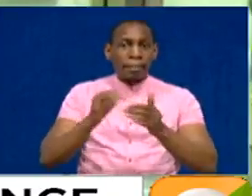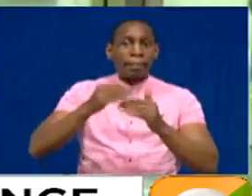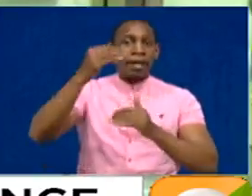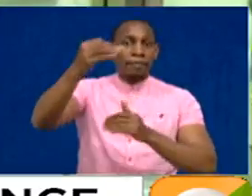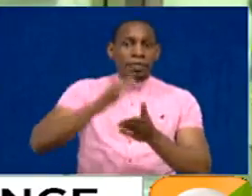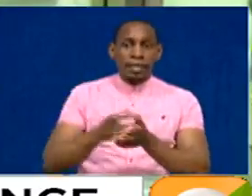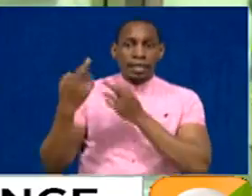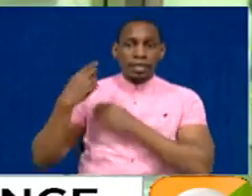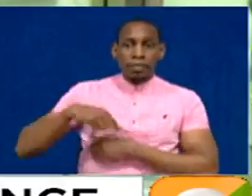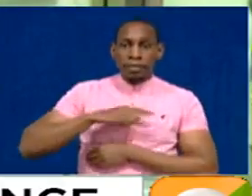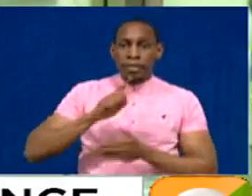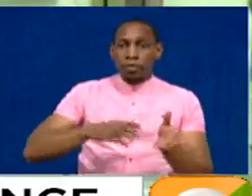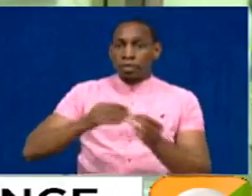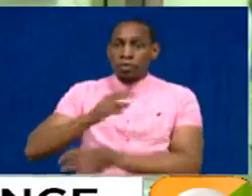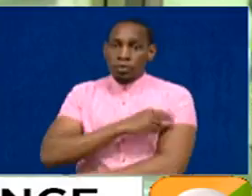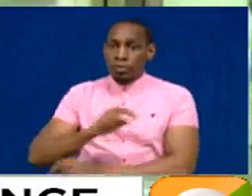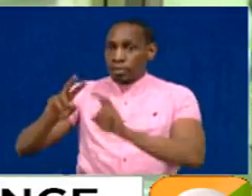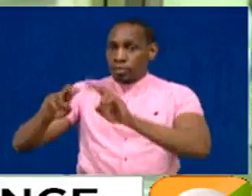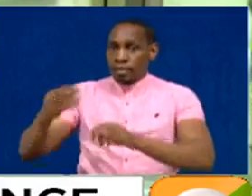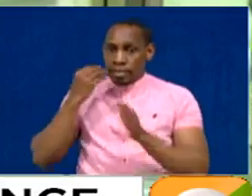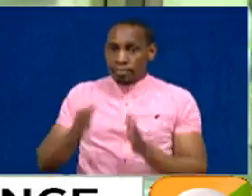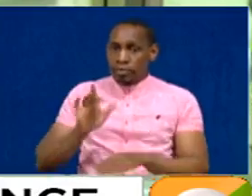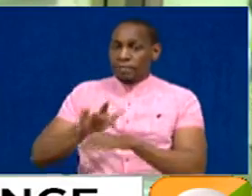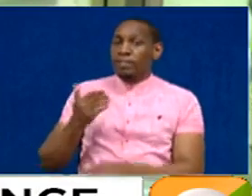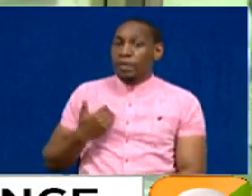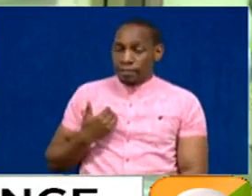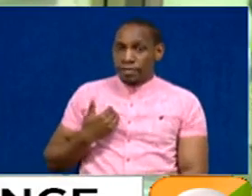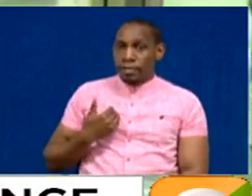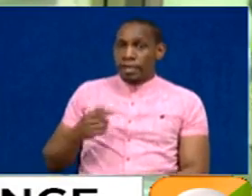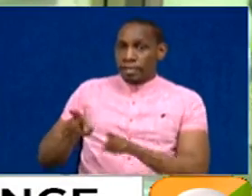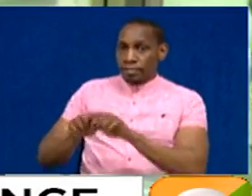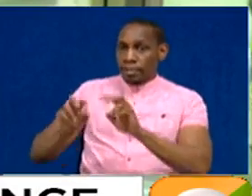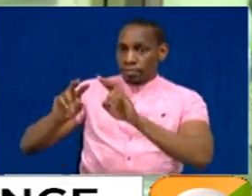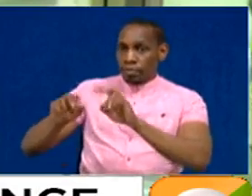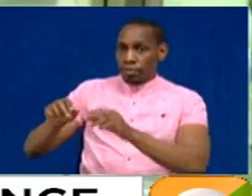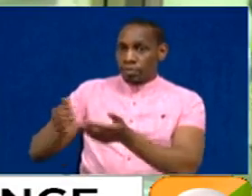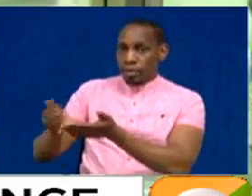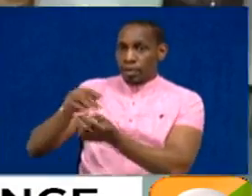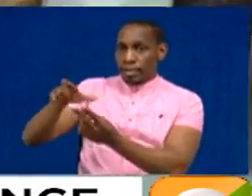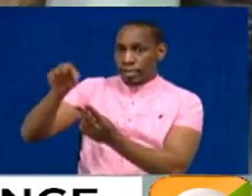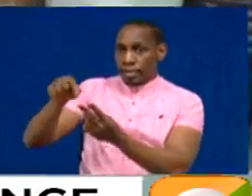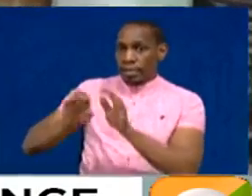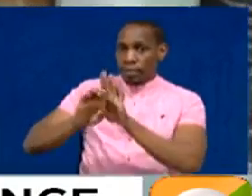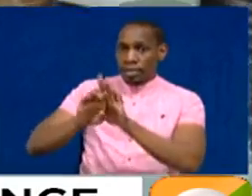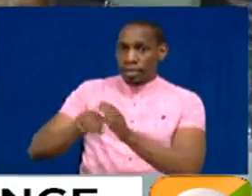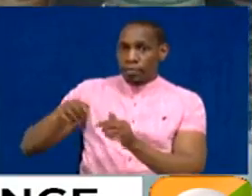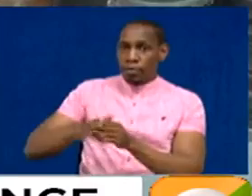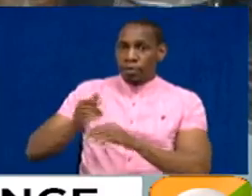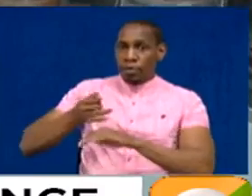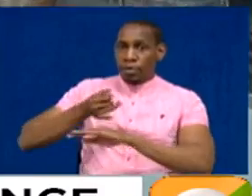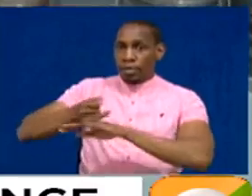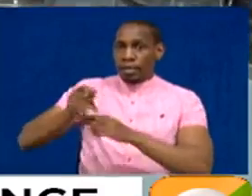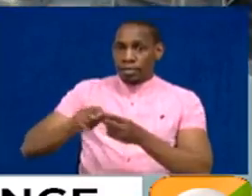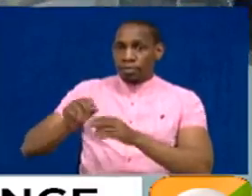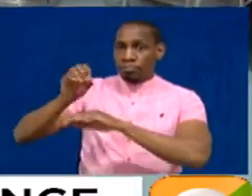Our work is to go to the hospitals and look for patients with infections, and we collect the samples, for instance, from urine,